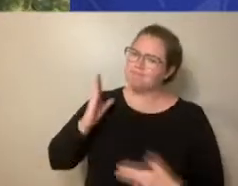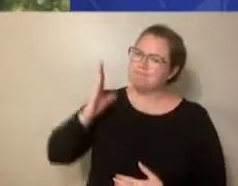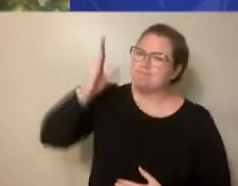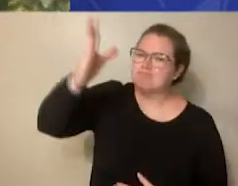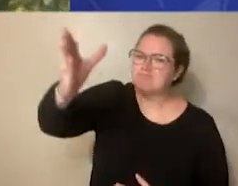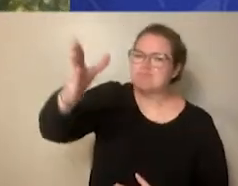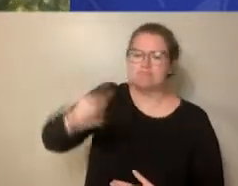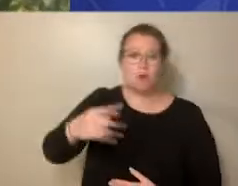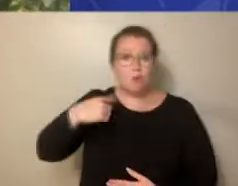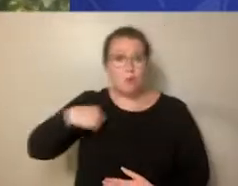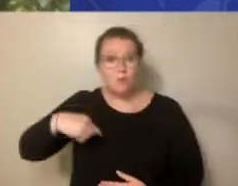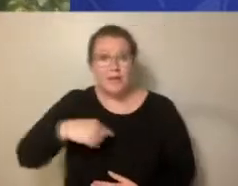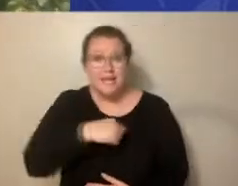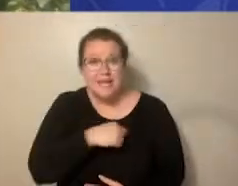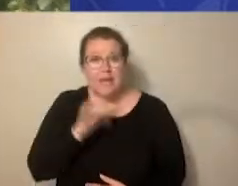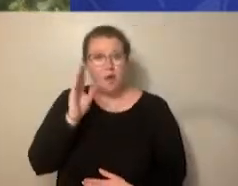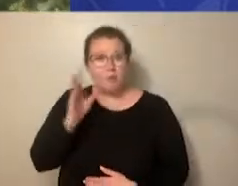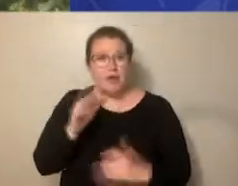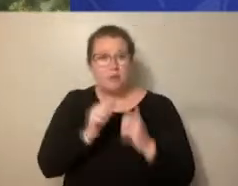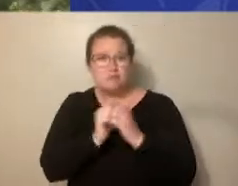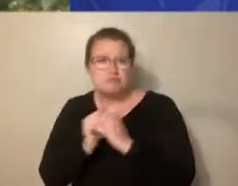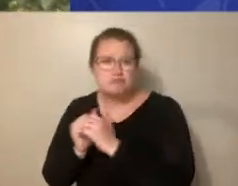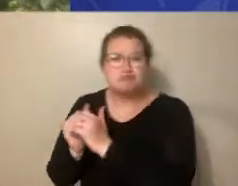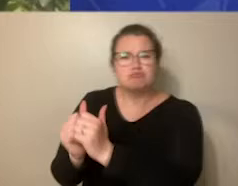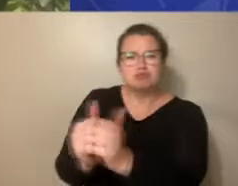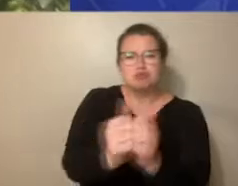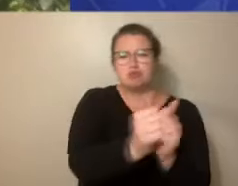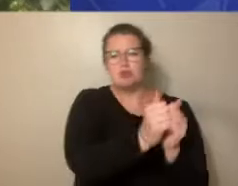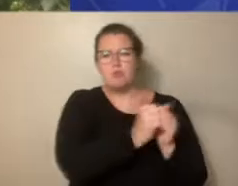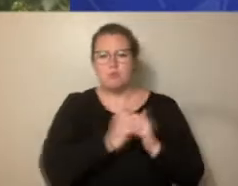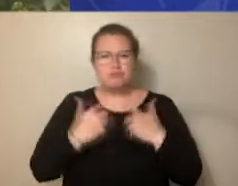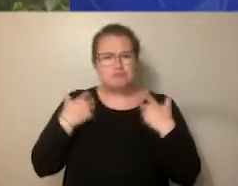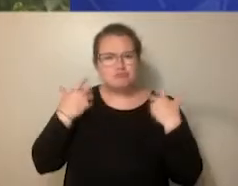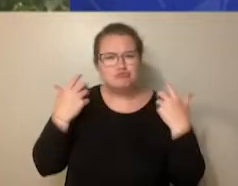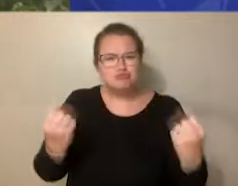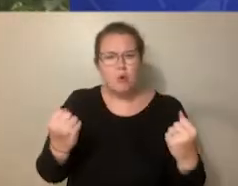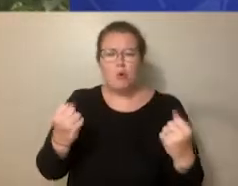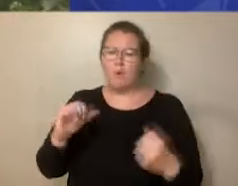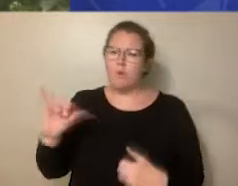We will stand together as one.